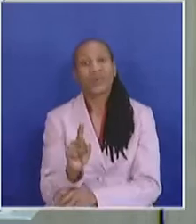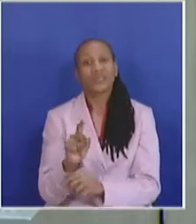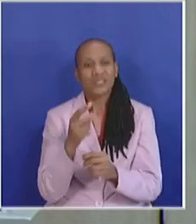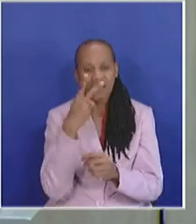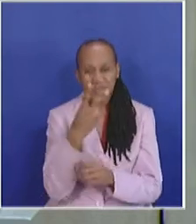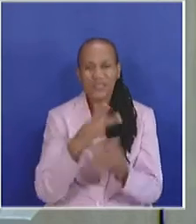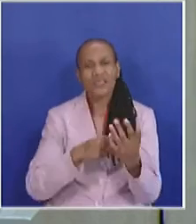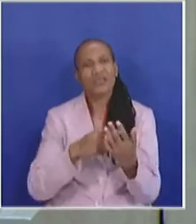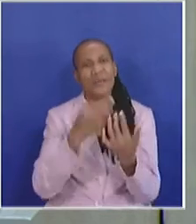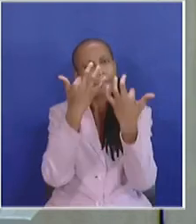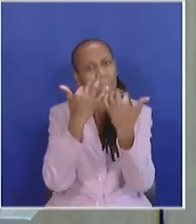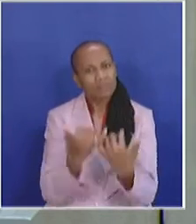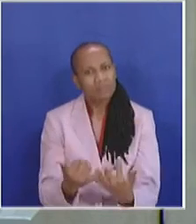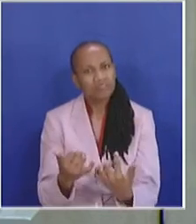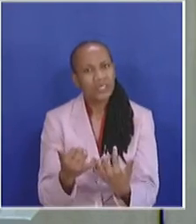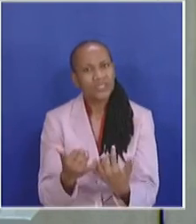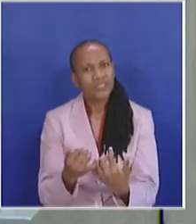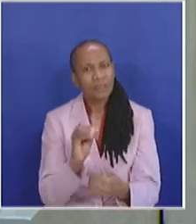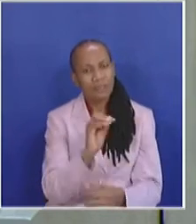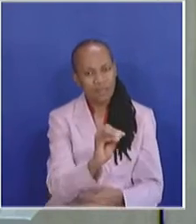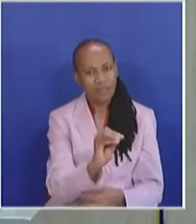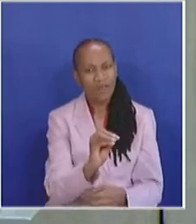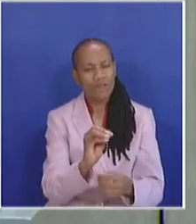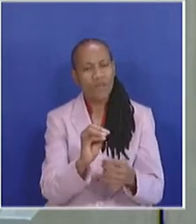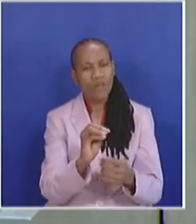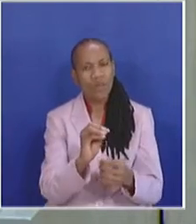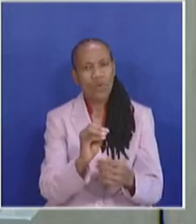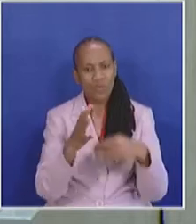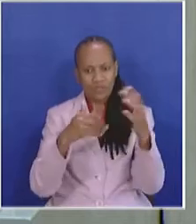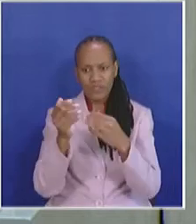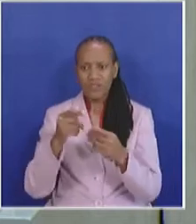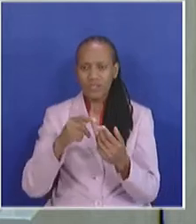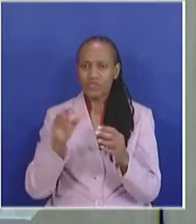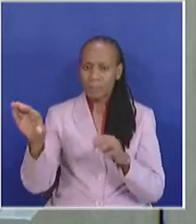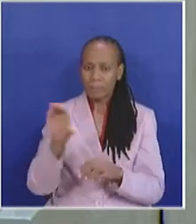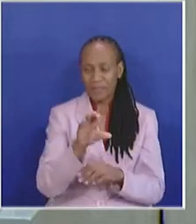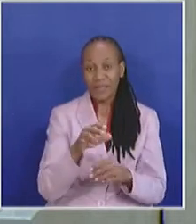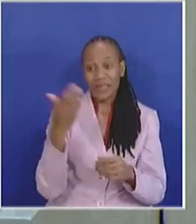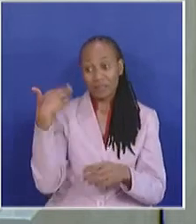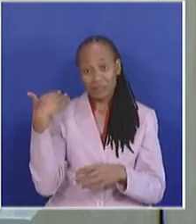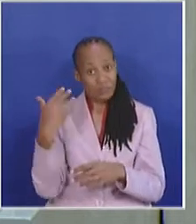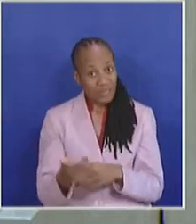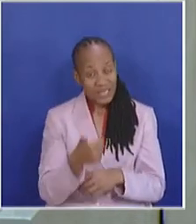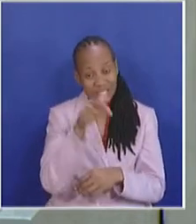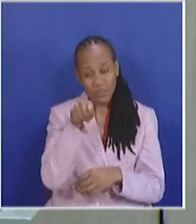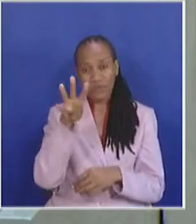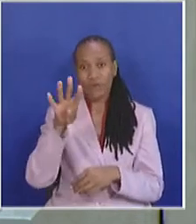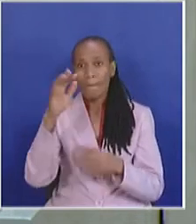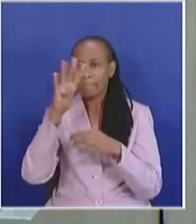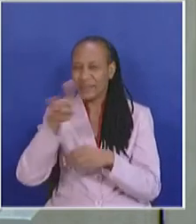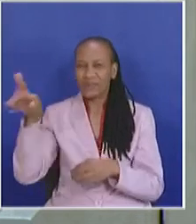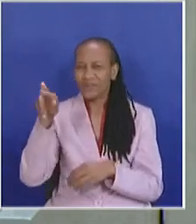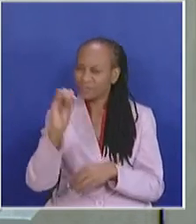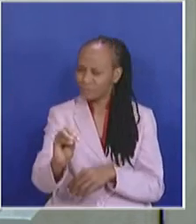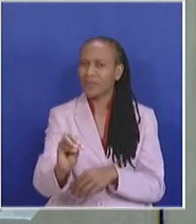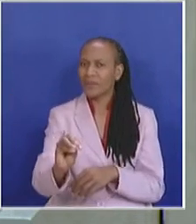infrastructure investment. Over these 5 years, we invested 46.4 billion rands on the above-mentioned infrastructure. In the process,